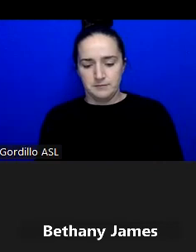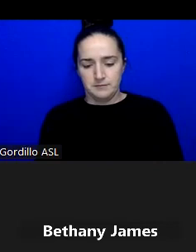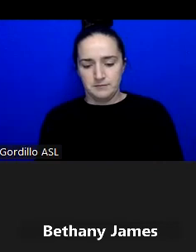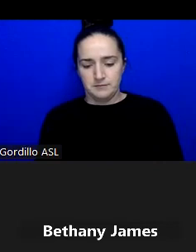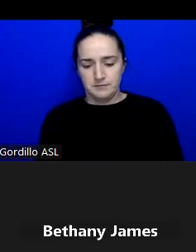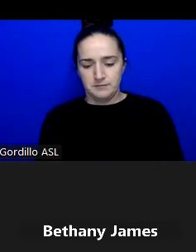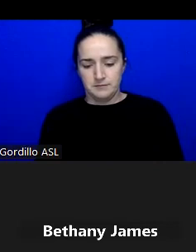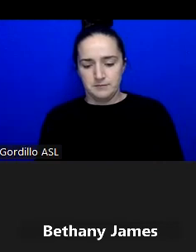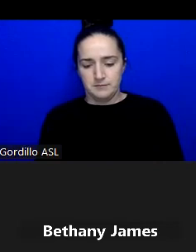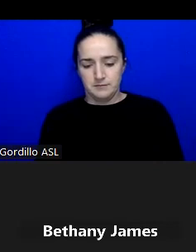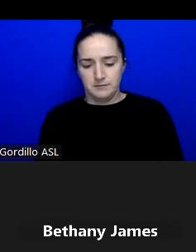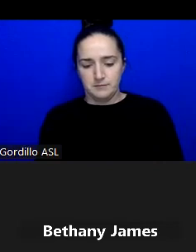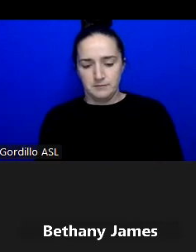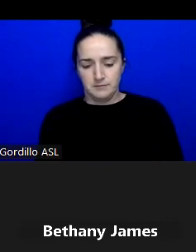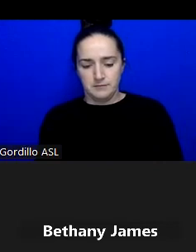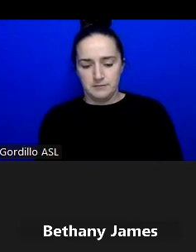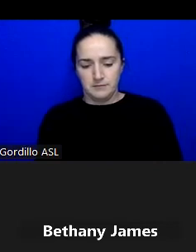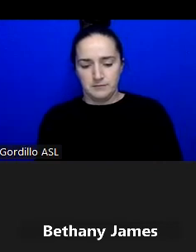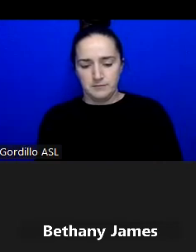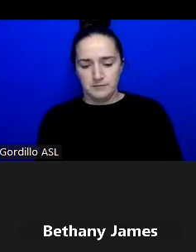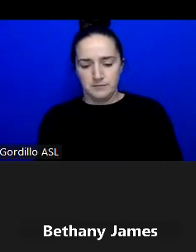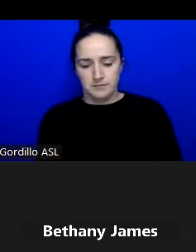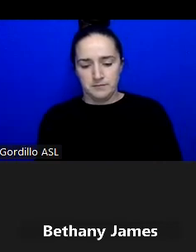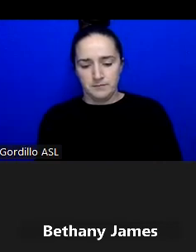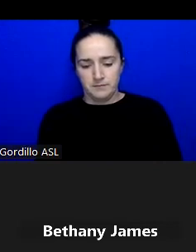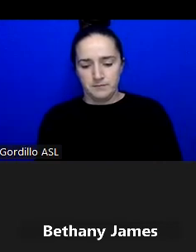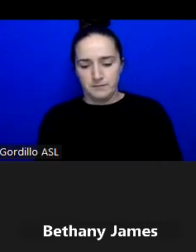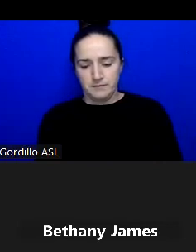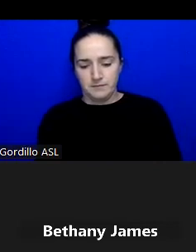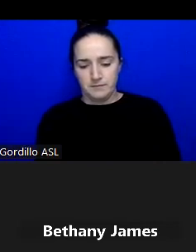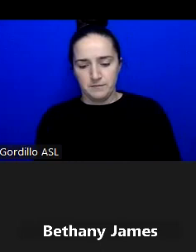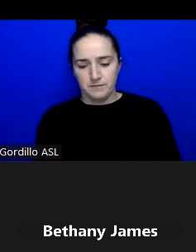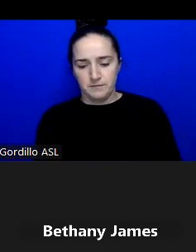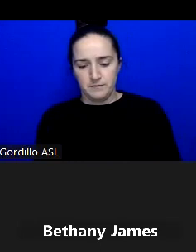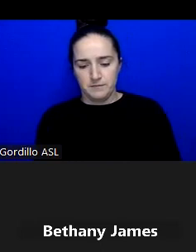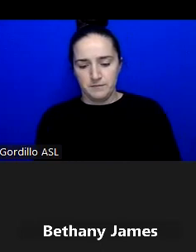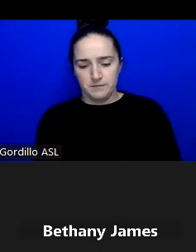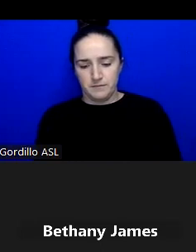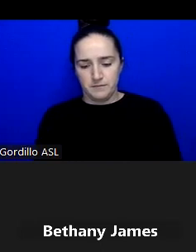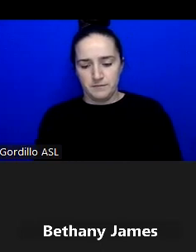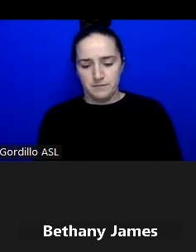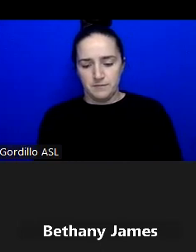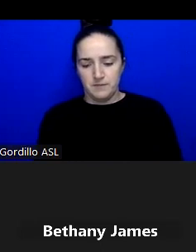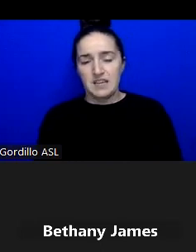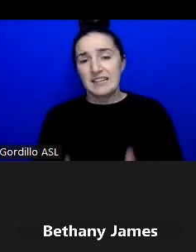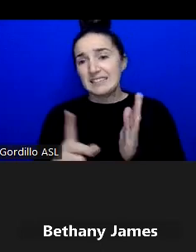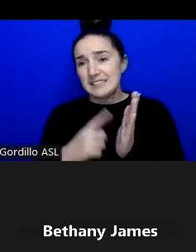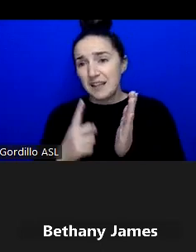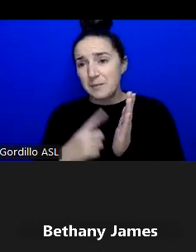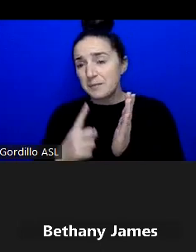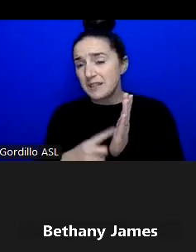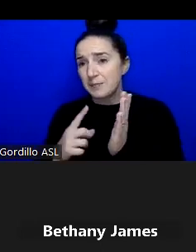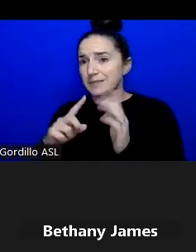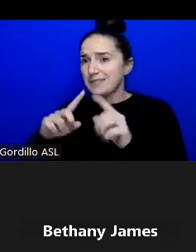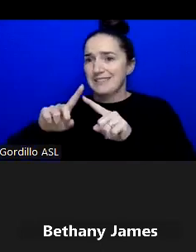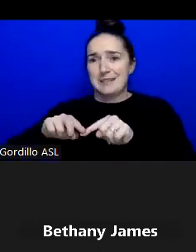comfort of the practitioner and what they're trained to be able to do, sometimes it's wax that's removed by them. Sometimes they need to see an ear, nose, and throat